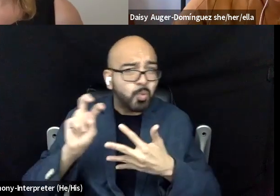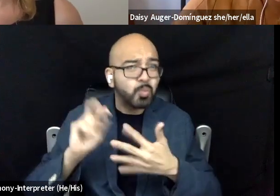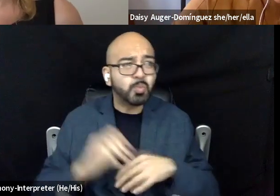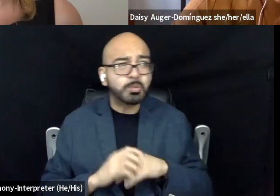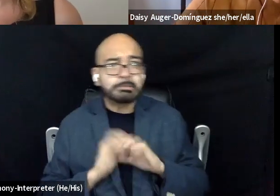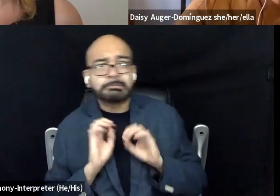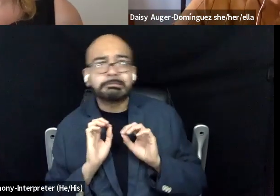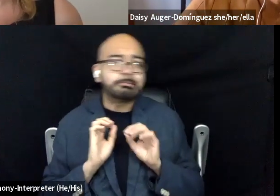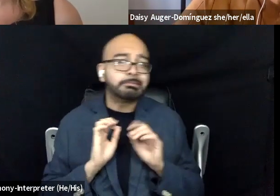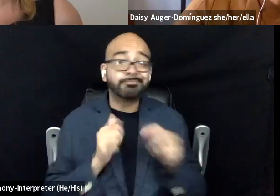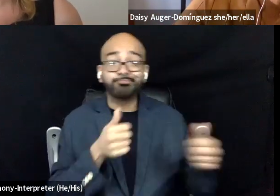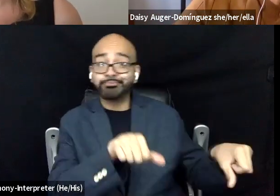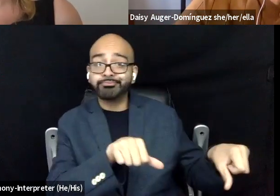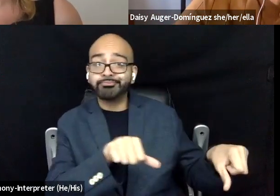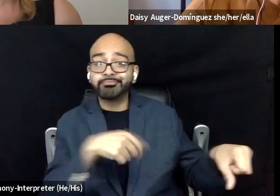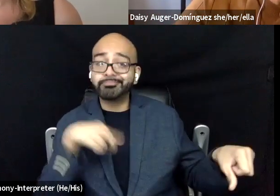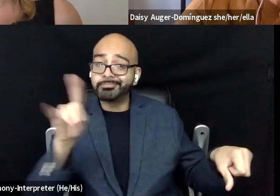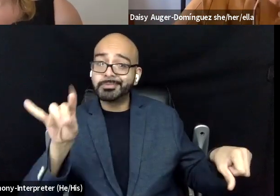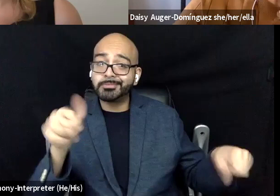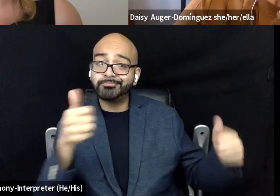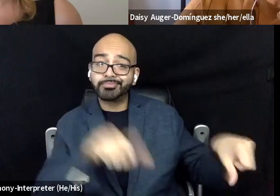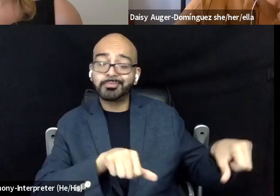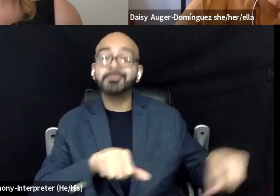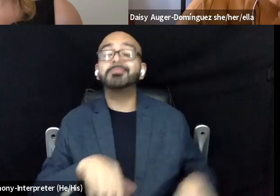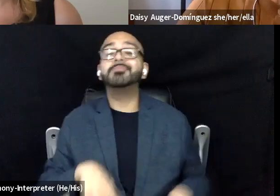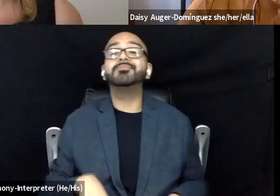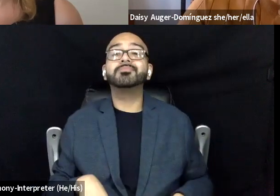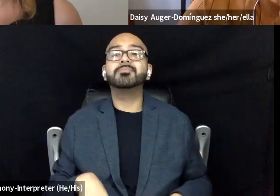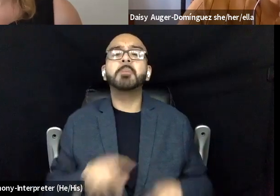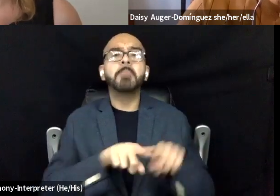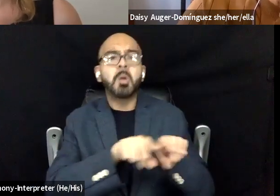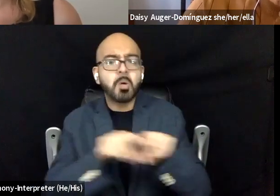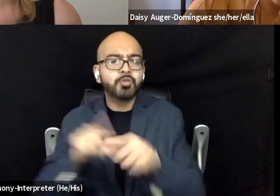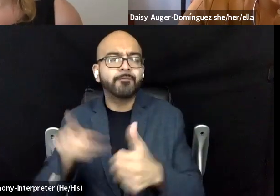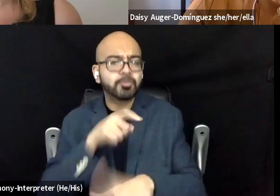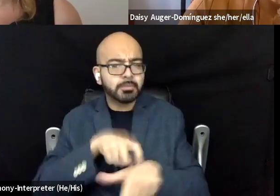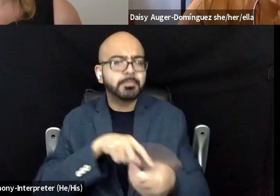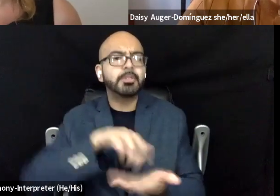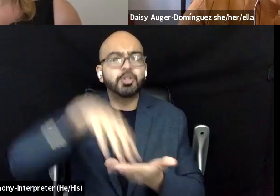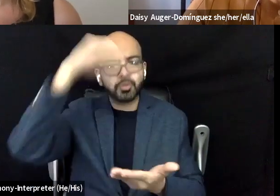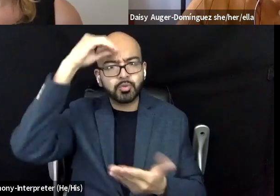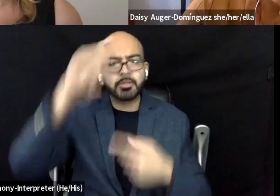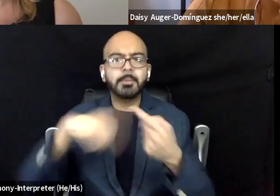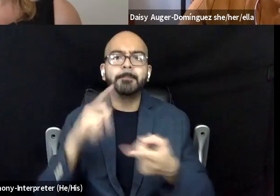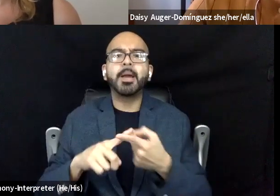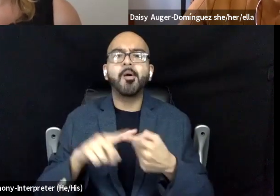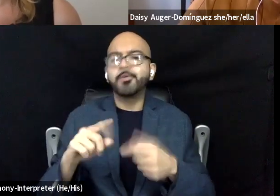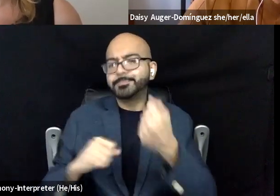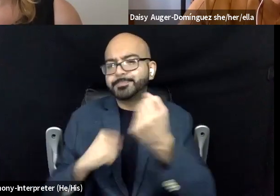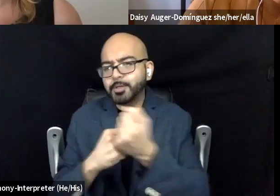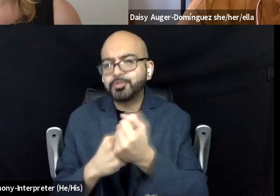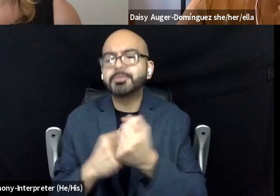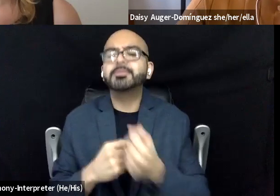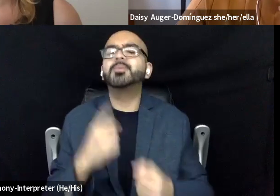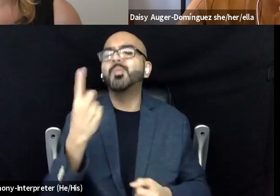And it was also the first time that I learned about sponsorship. It was the company CFO, a woman, who had put my name in the